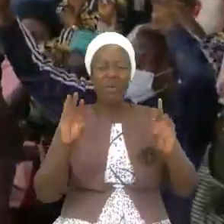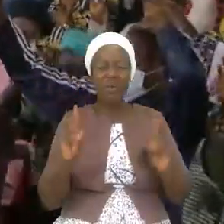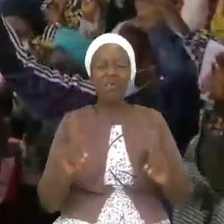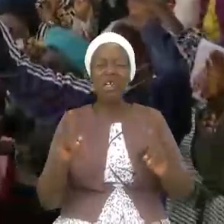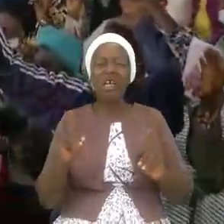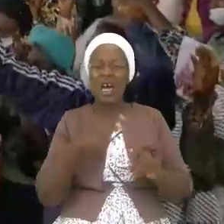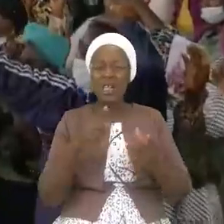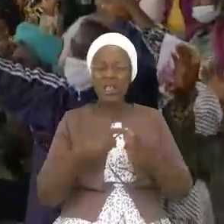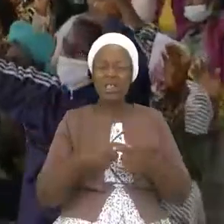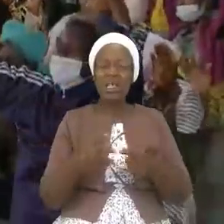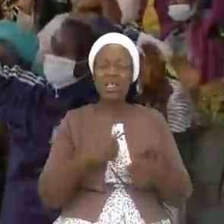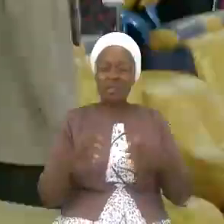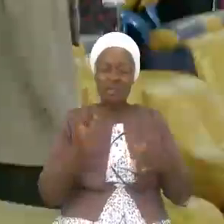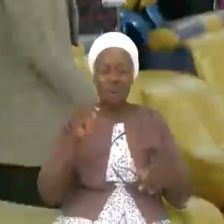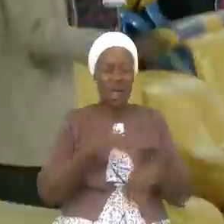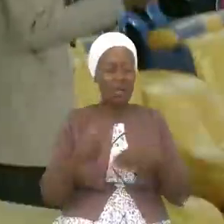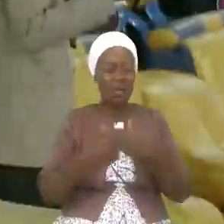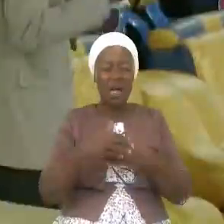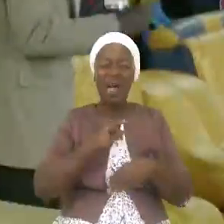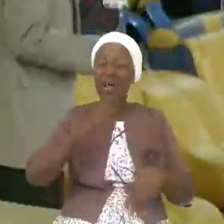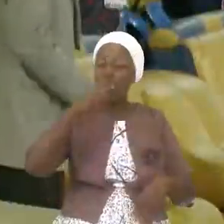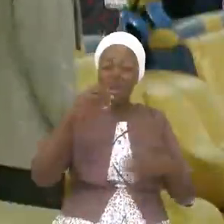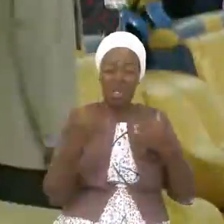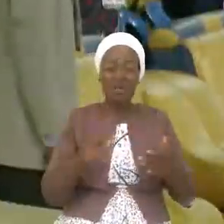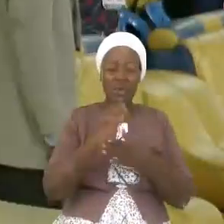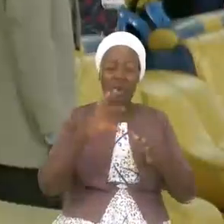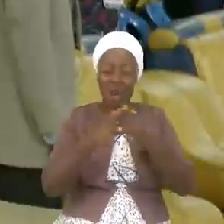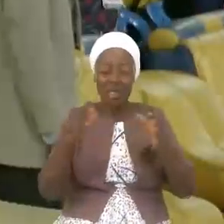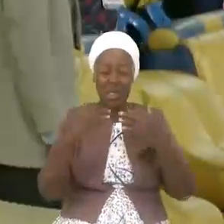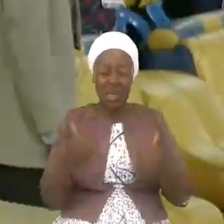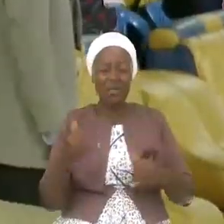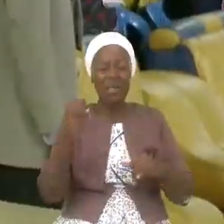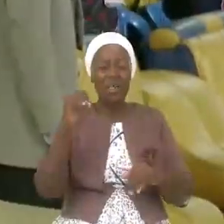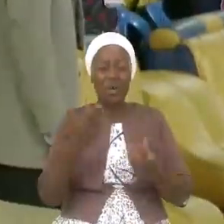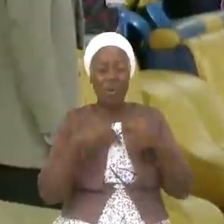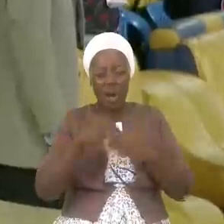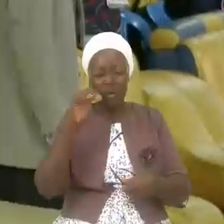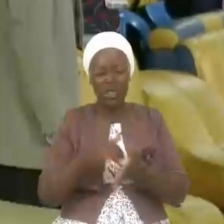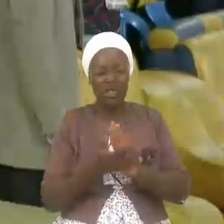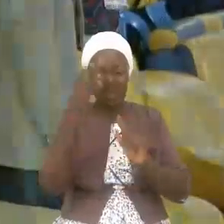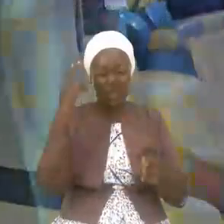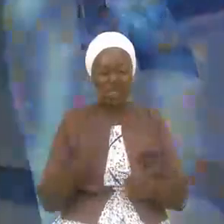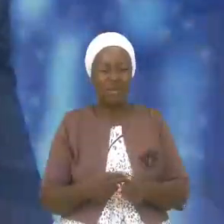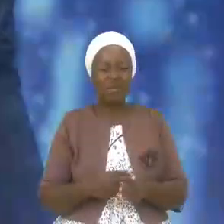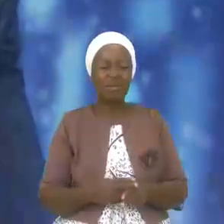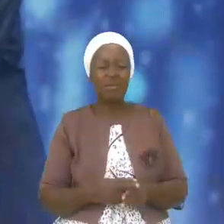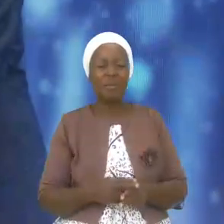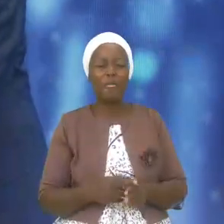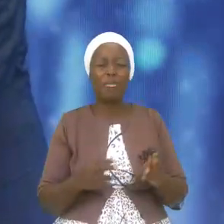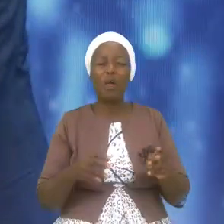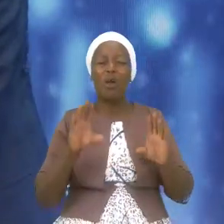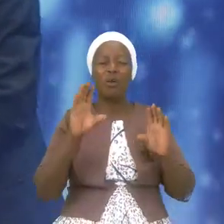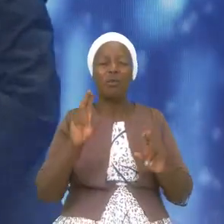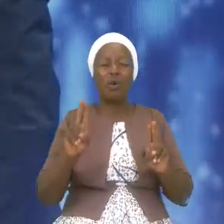release. Come out in Jesus' name. Ulcer, be healed in Jesus' name. Cancer,